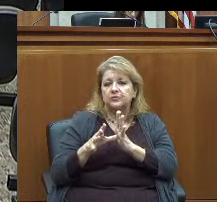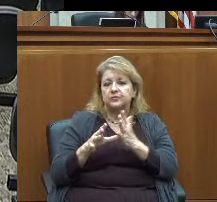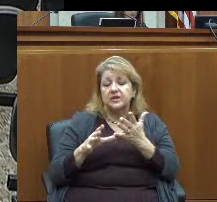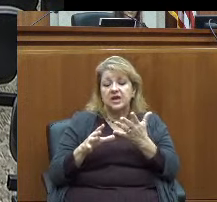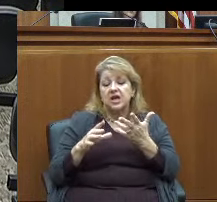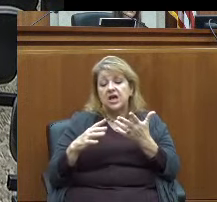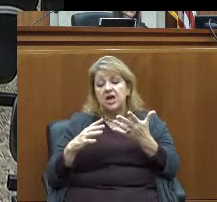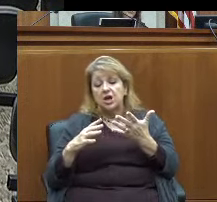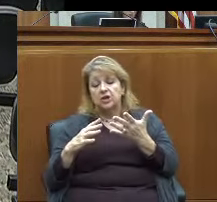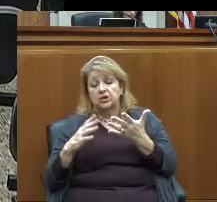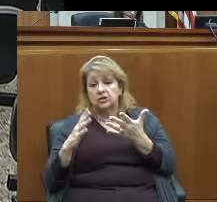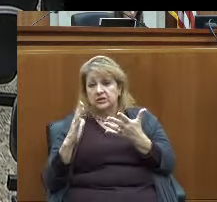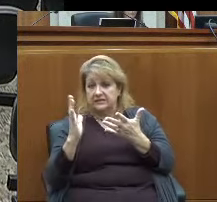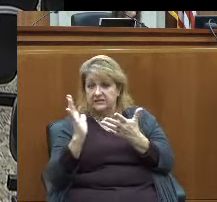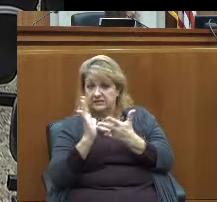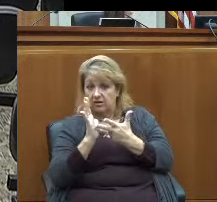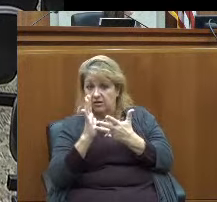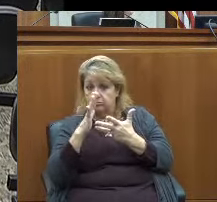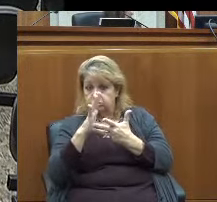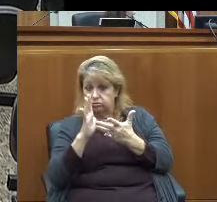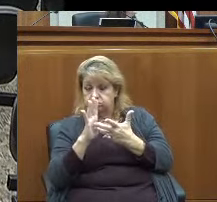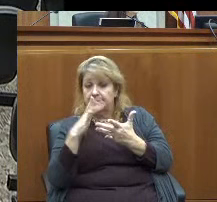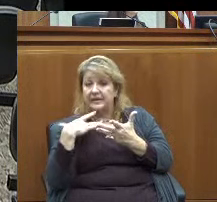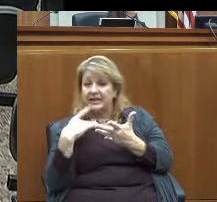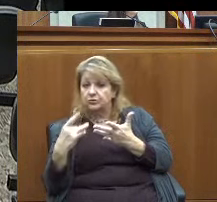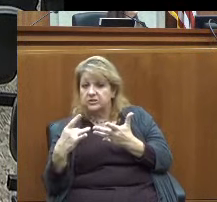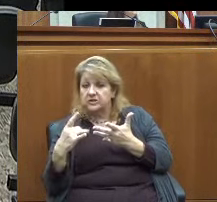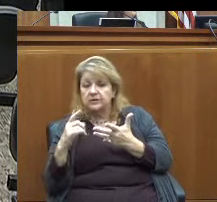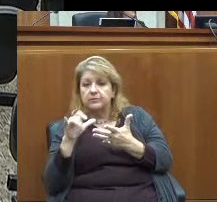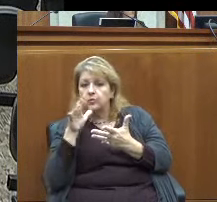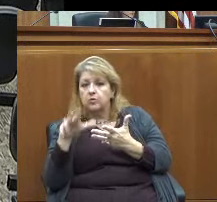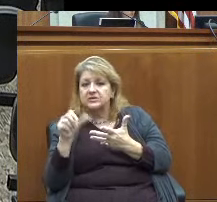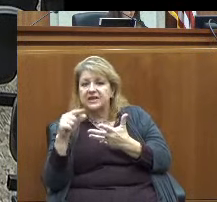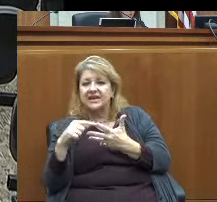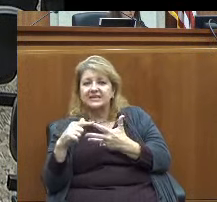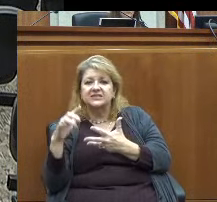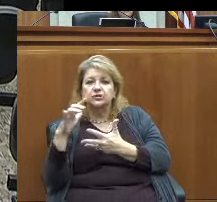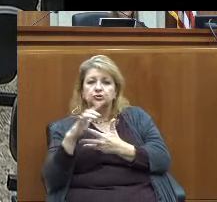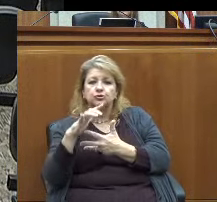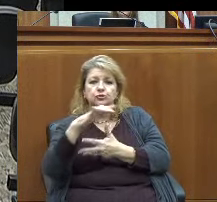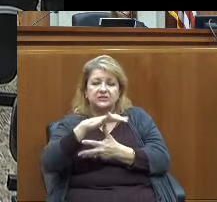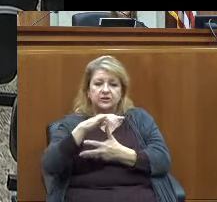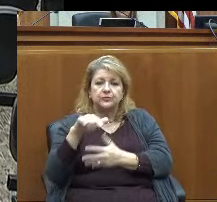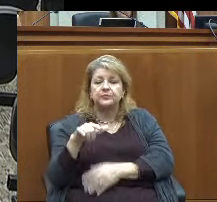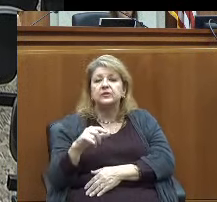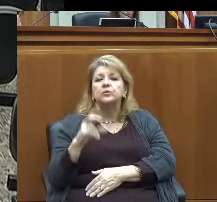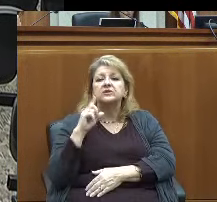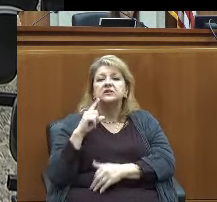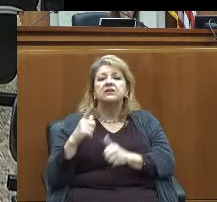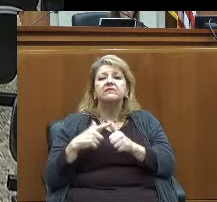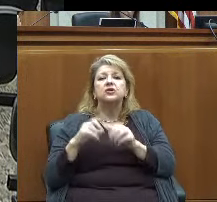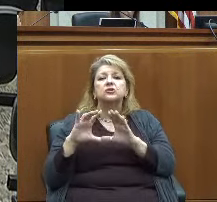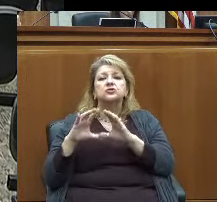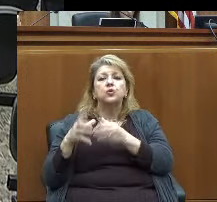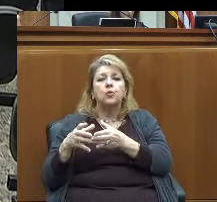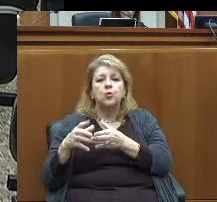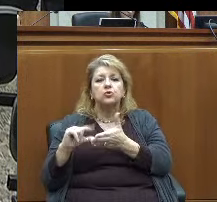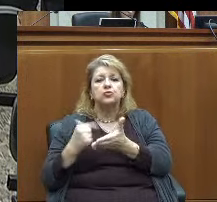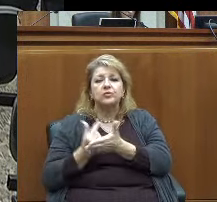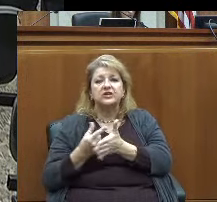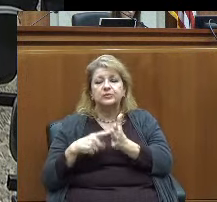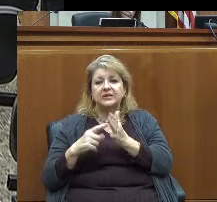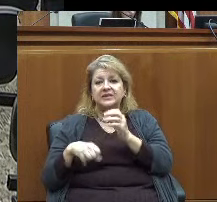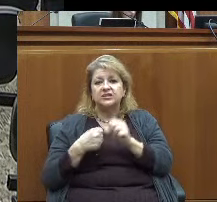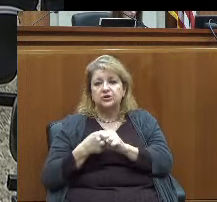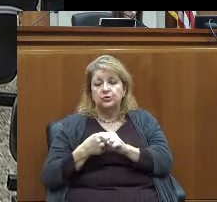be interested, but won't take them until later on. So we'll see the first class or the first cohort of students graduate